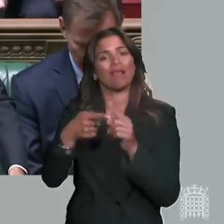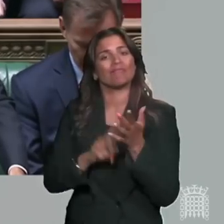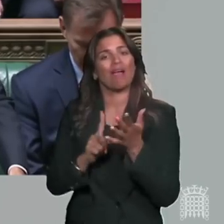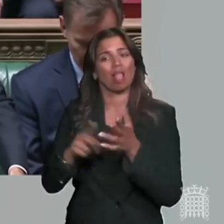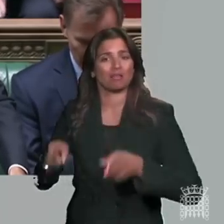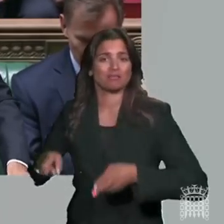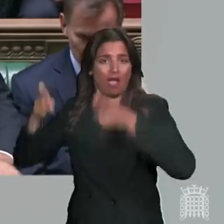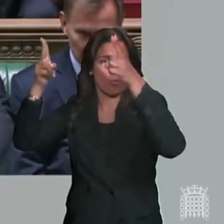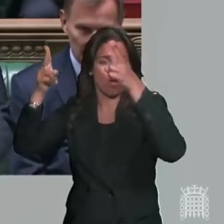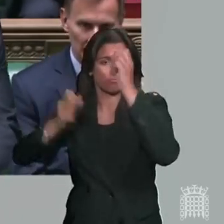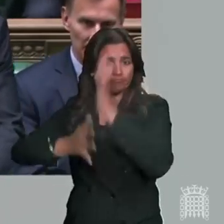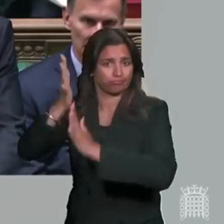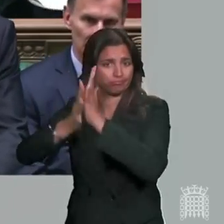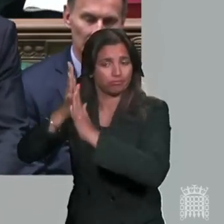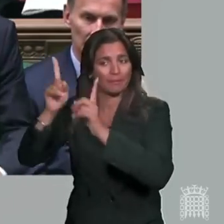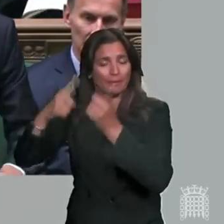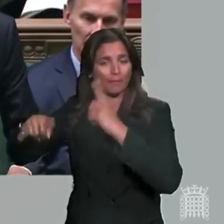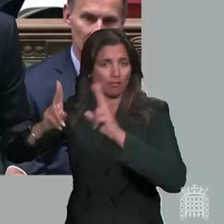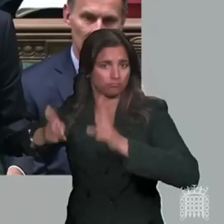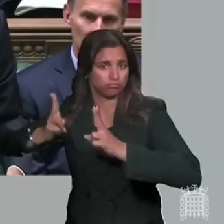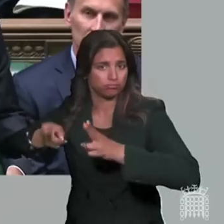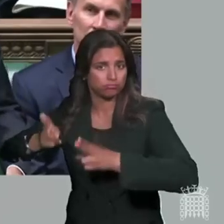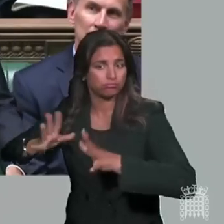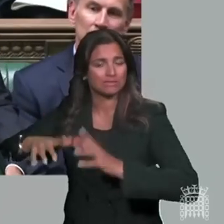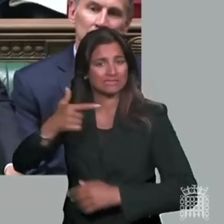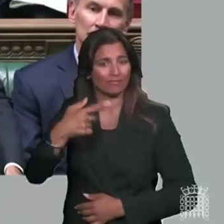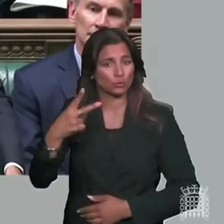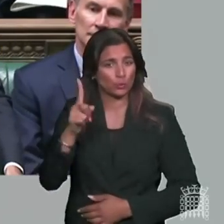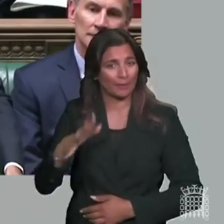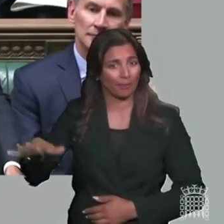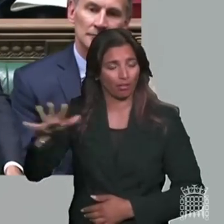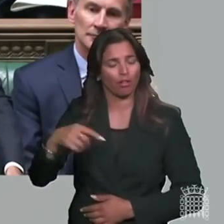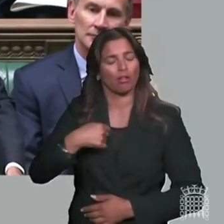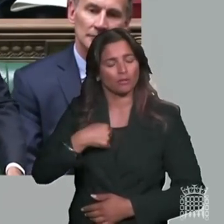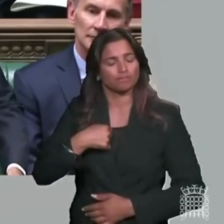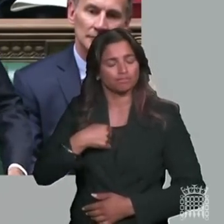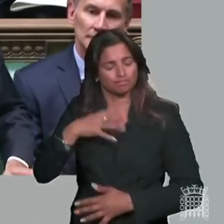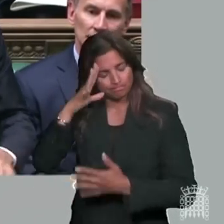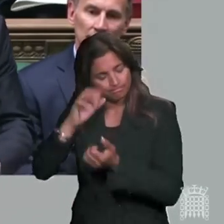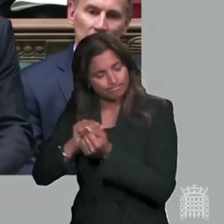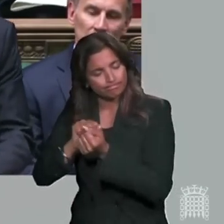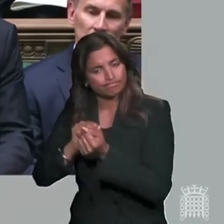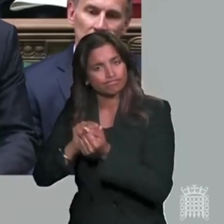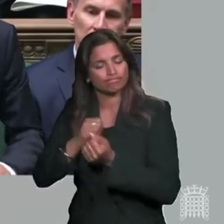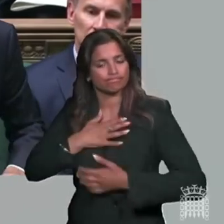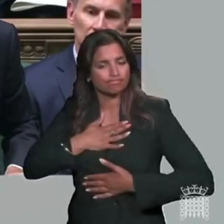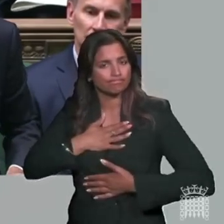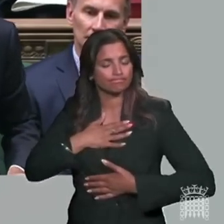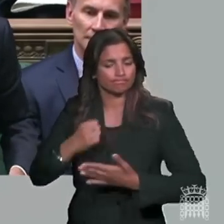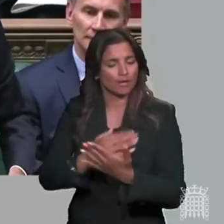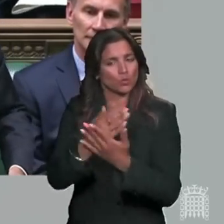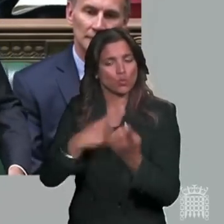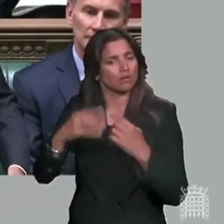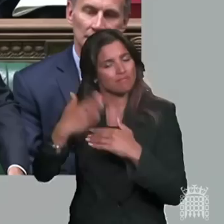as committed as ever to ensuring that such a tragedy can never happen again. Mr. Speaker, this morning I had meetings with ministerial colleagues